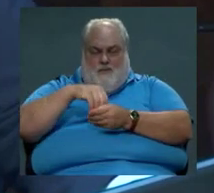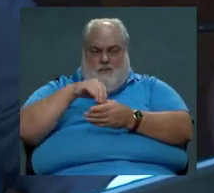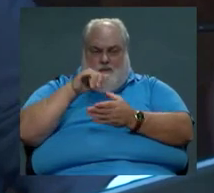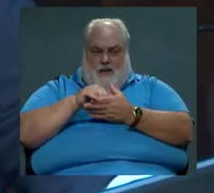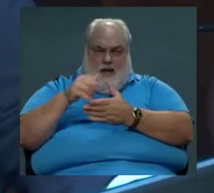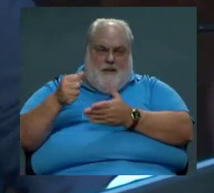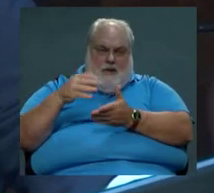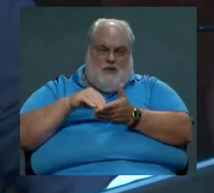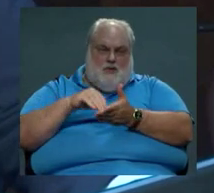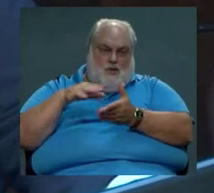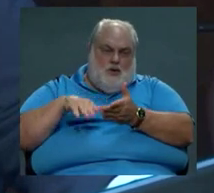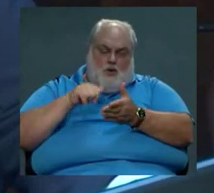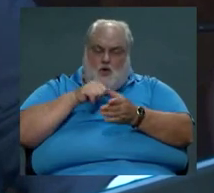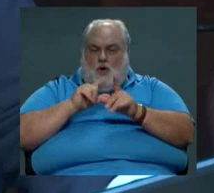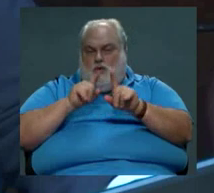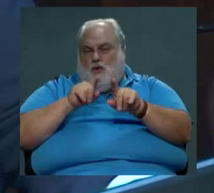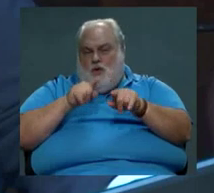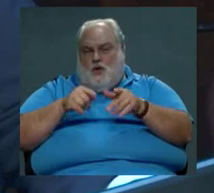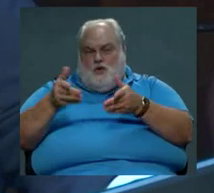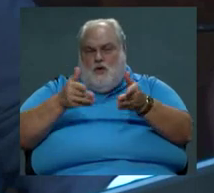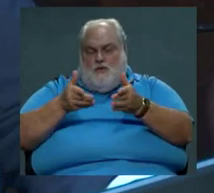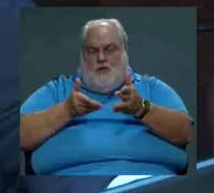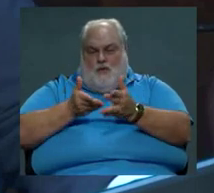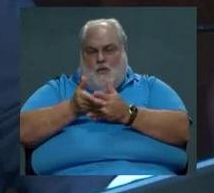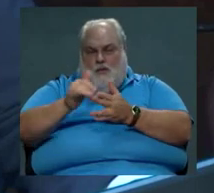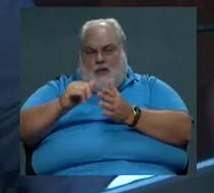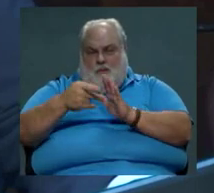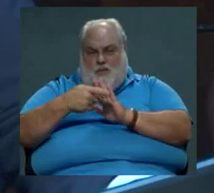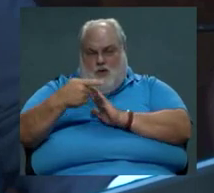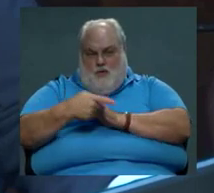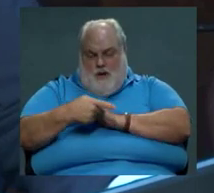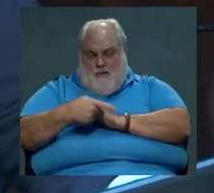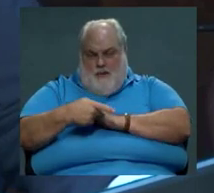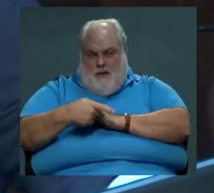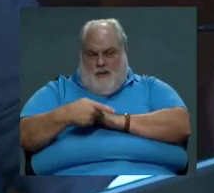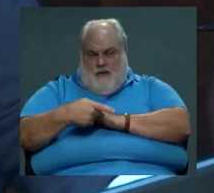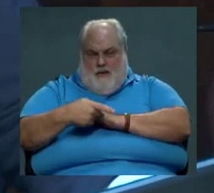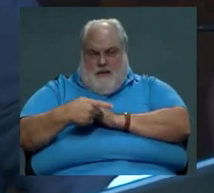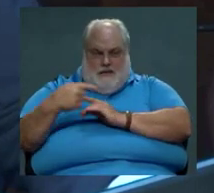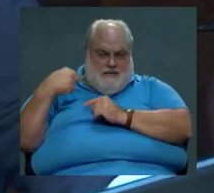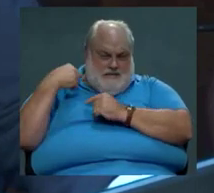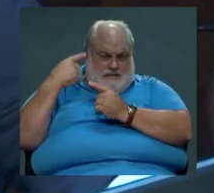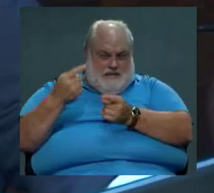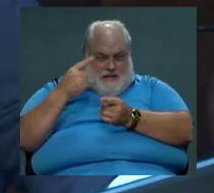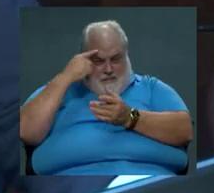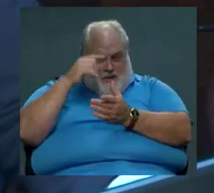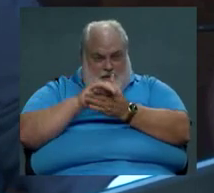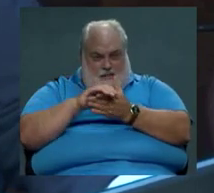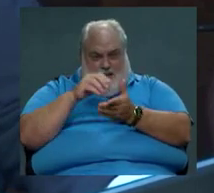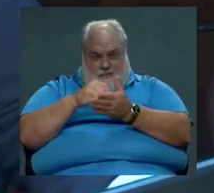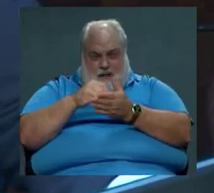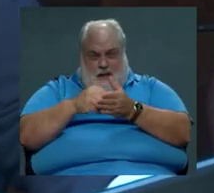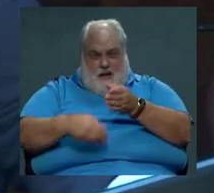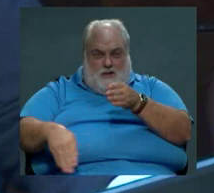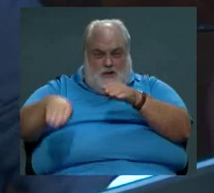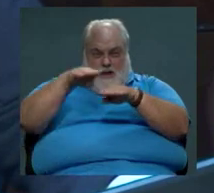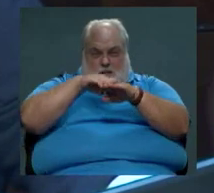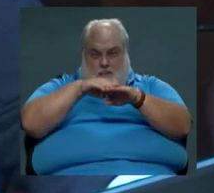how many students are served through that program as well, since I believe this is money on top of